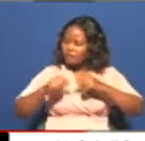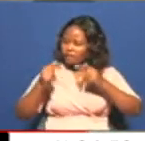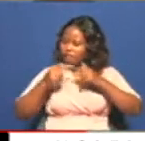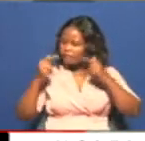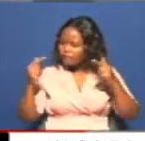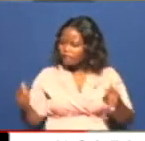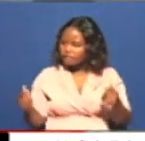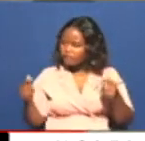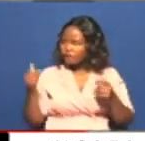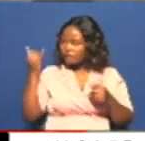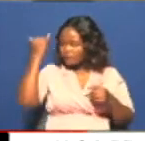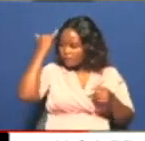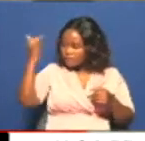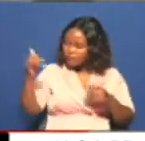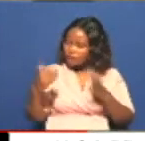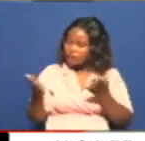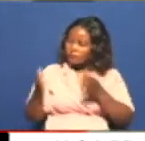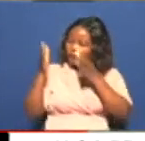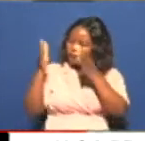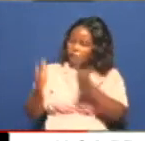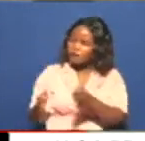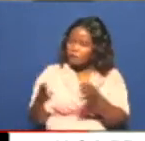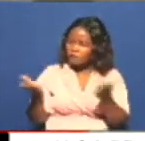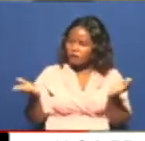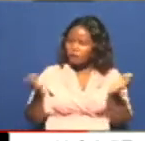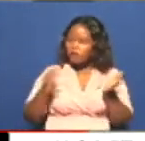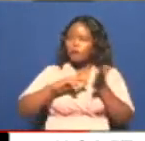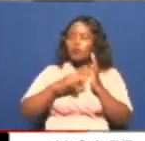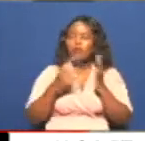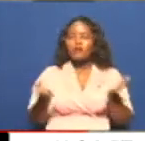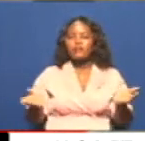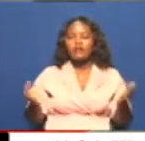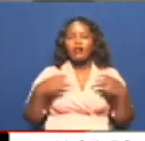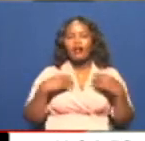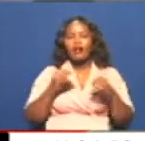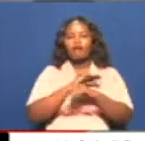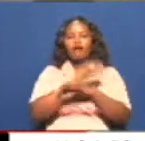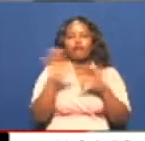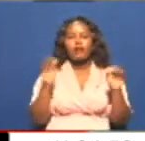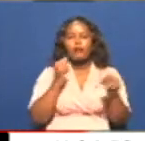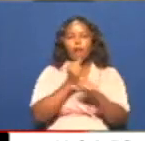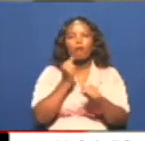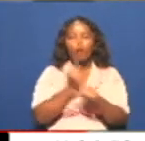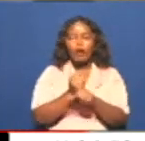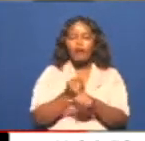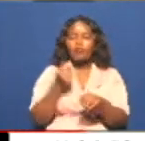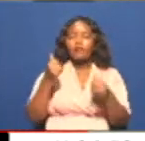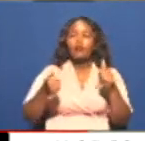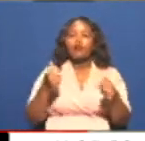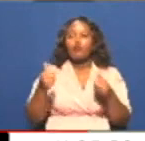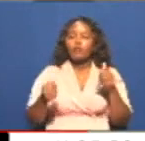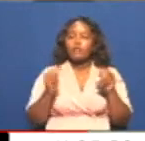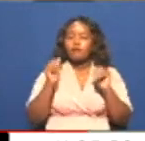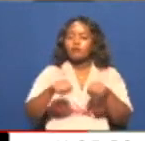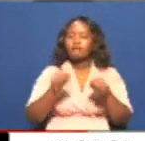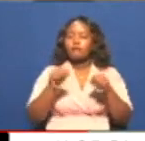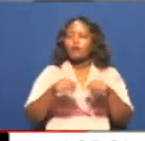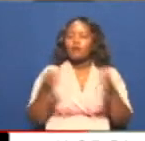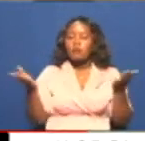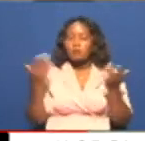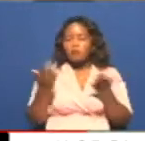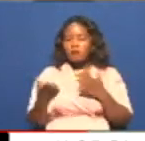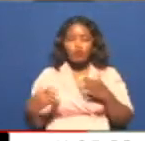ideologically or personally. So it puts there a framework within which you can be able to be kicked out of a